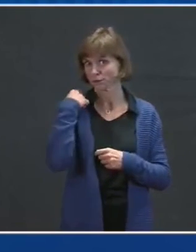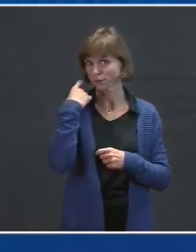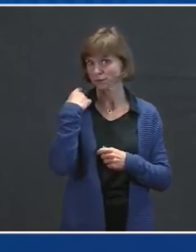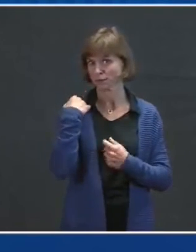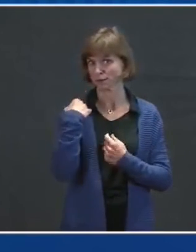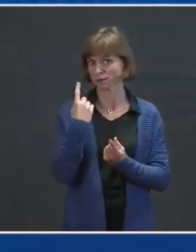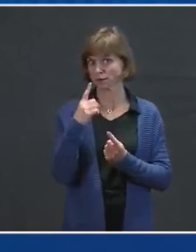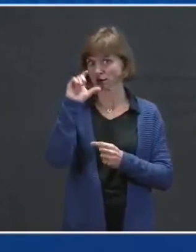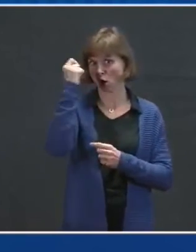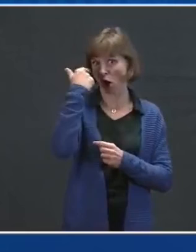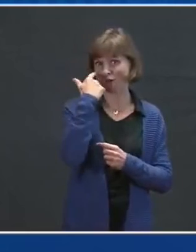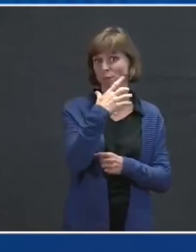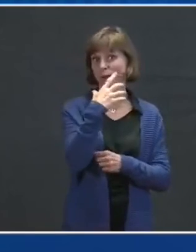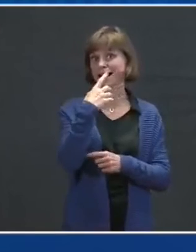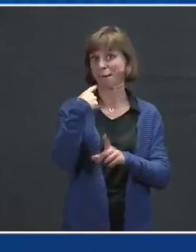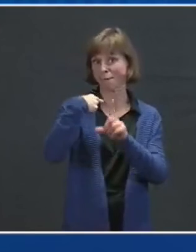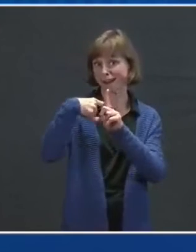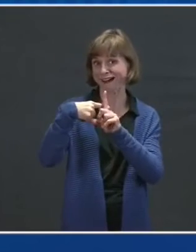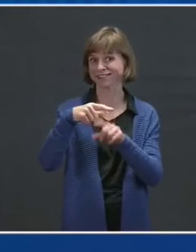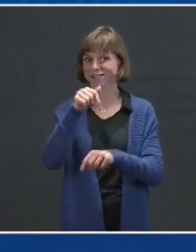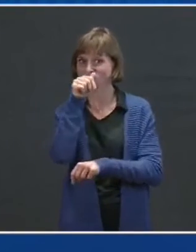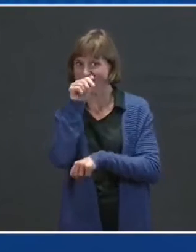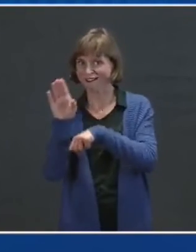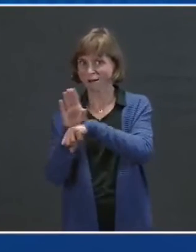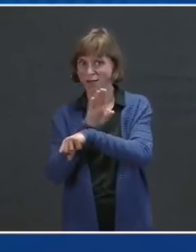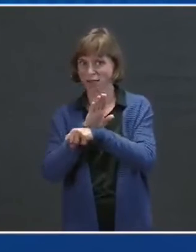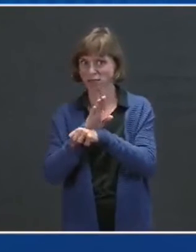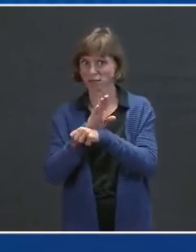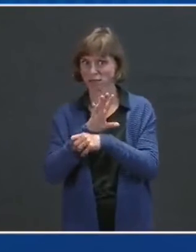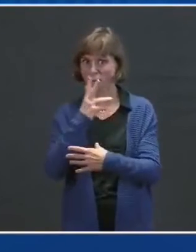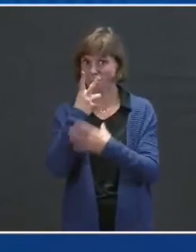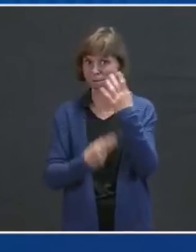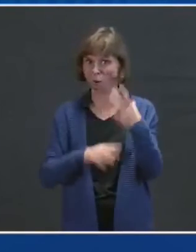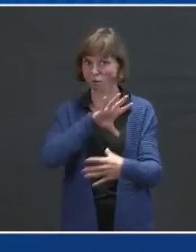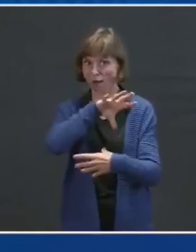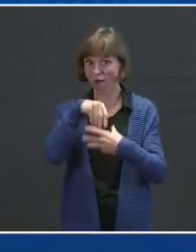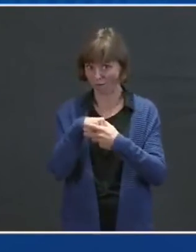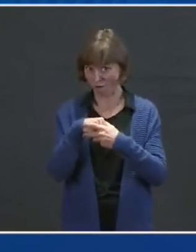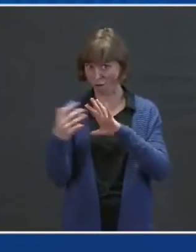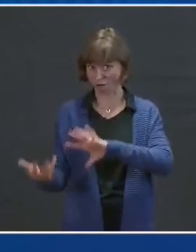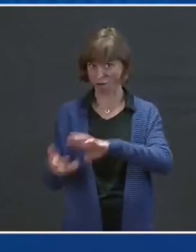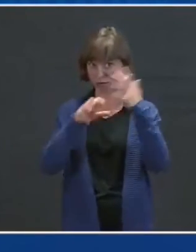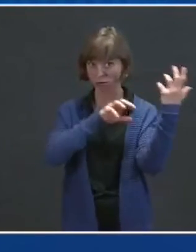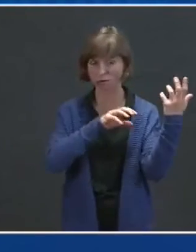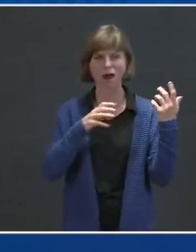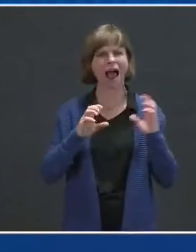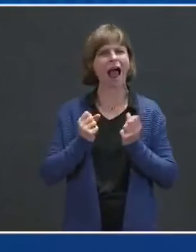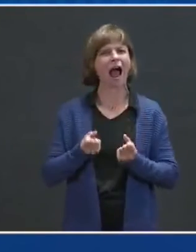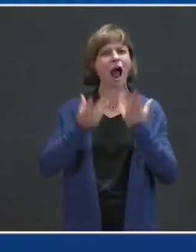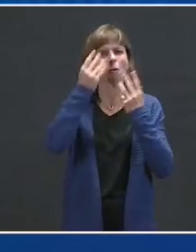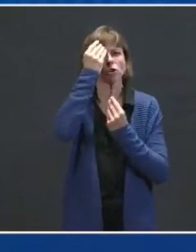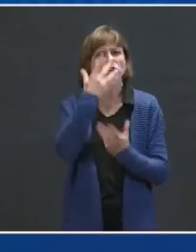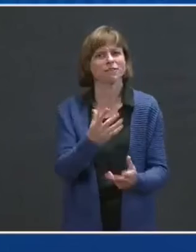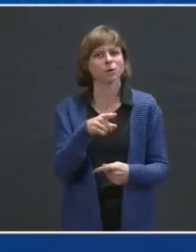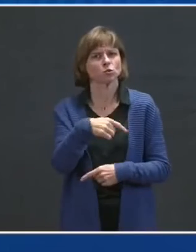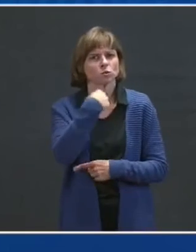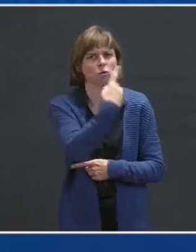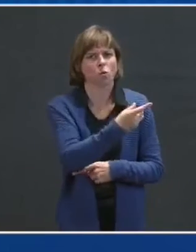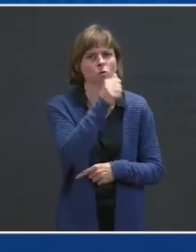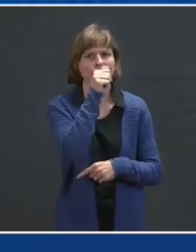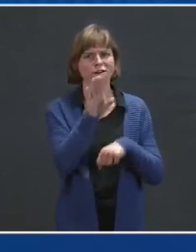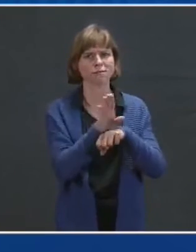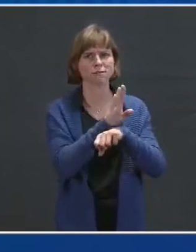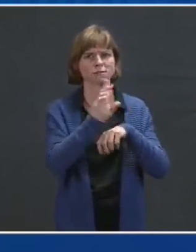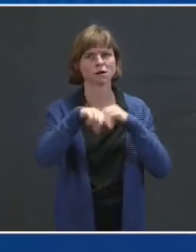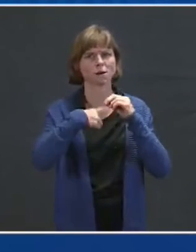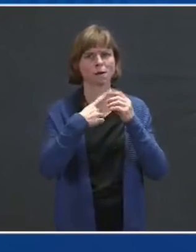private sector as well, how much are you able to share with the private sector as far as what may have been compromised on their end and what they